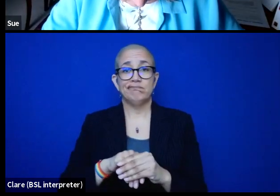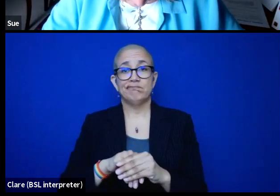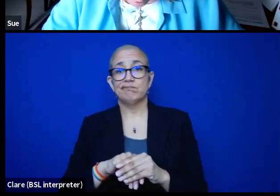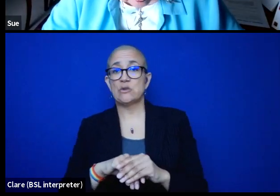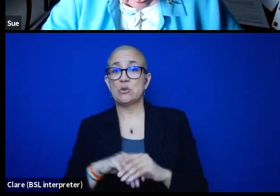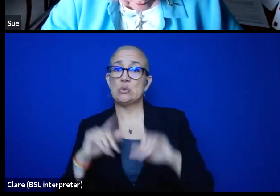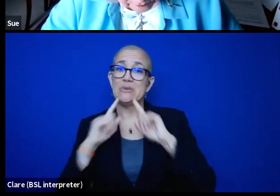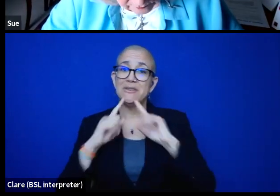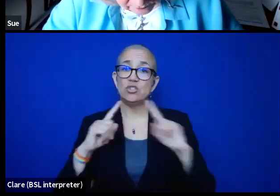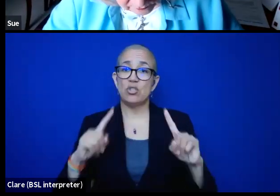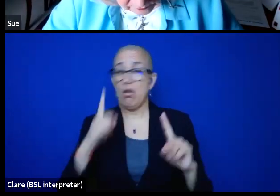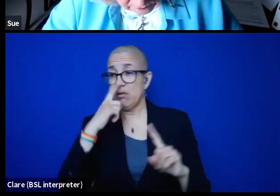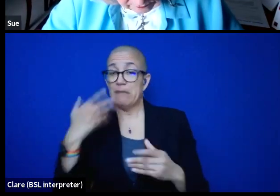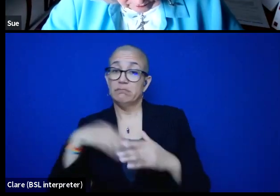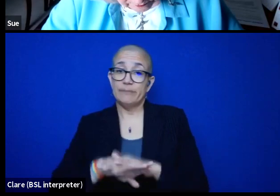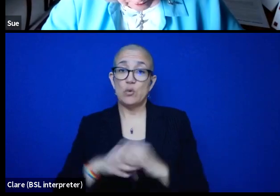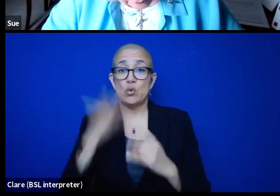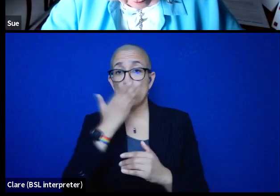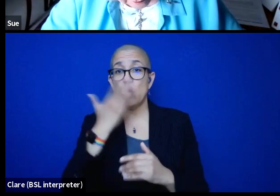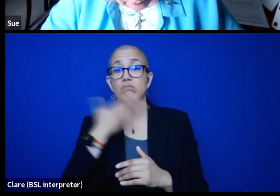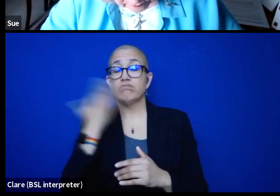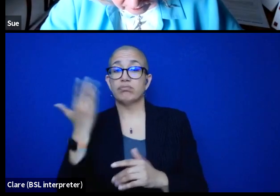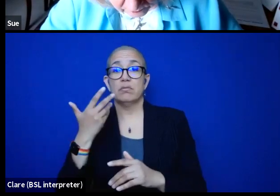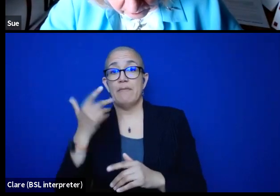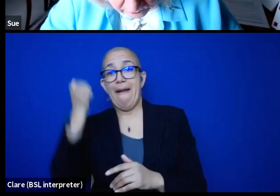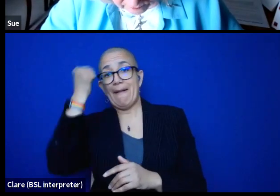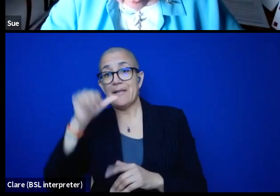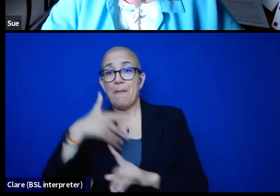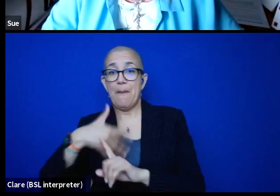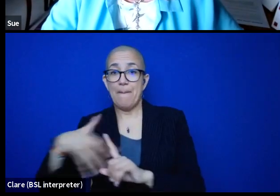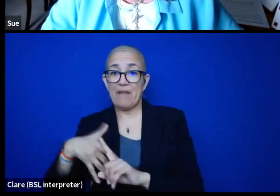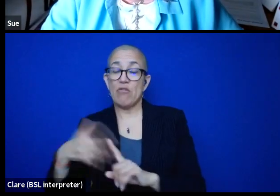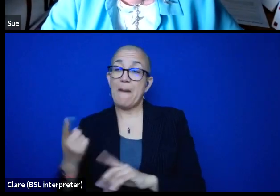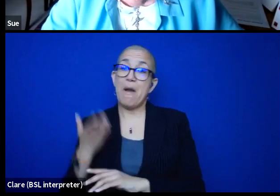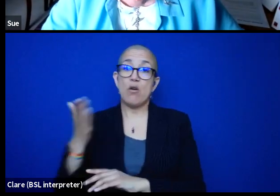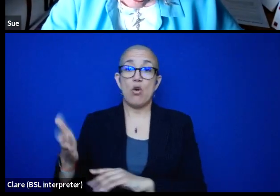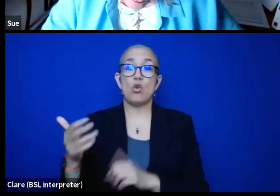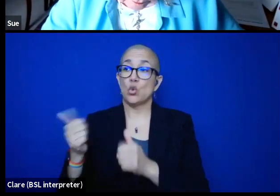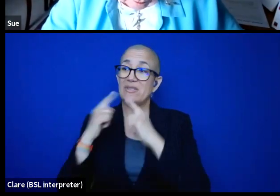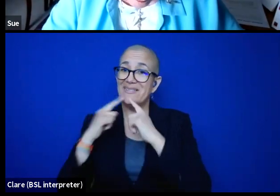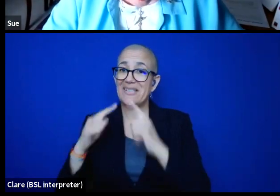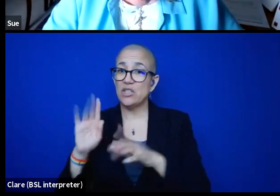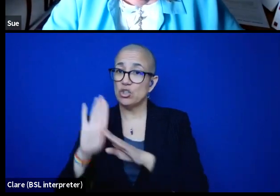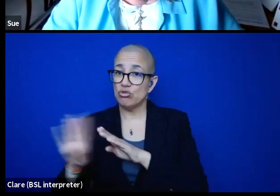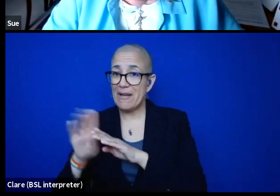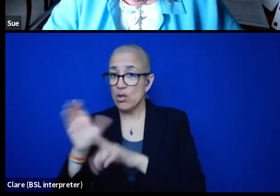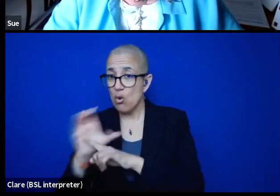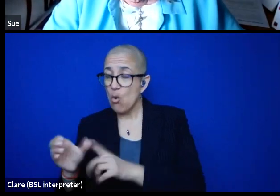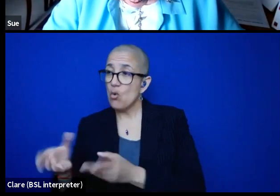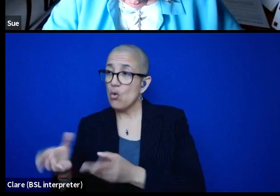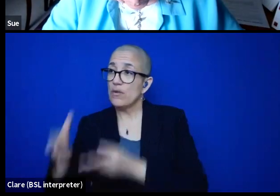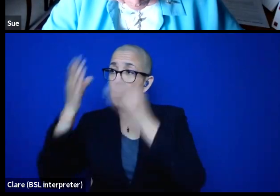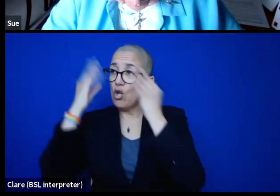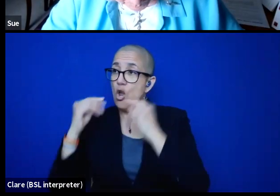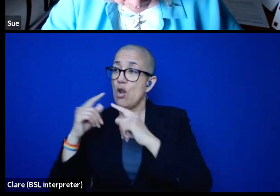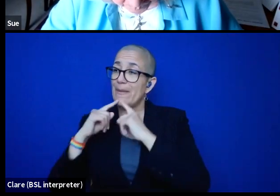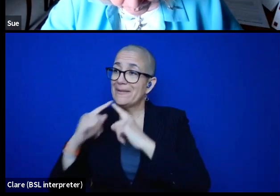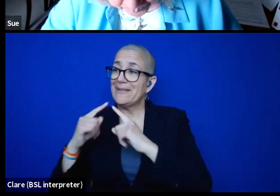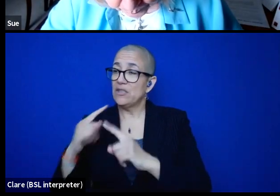into school, not having had any academic background, but they've gone to a good teacher training course, they've learned the teaching skills, and they have a